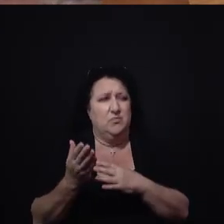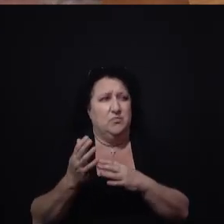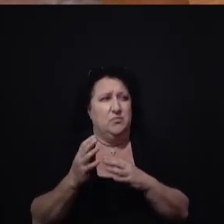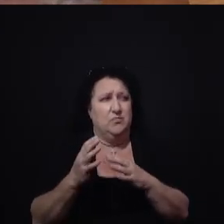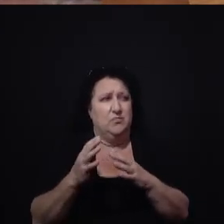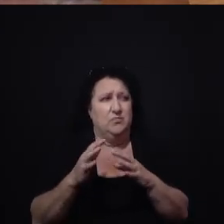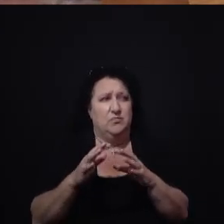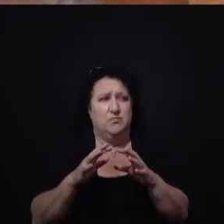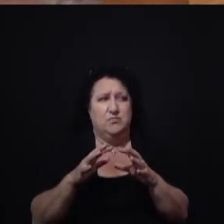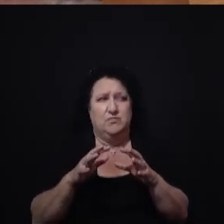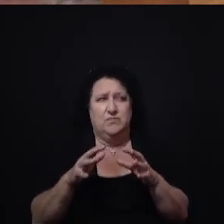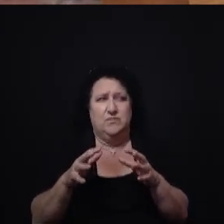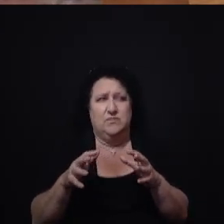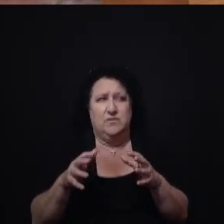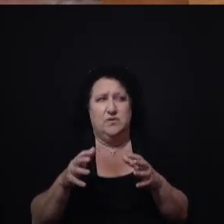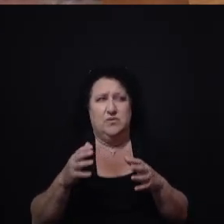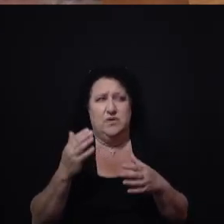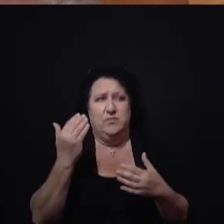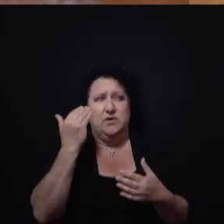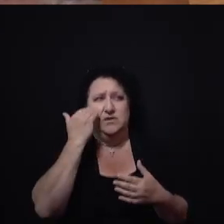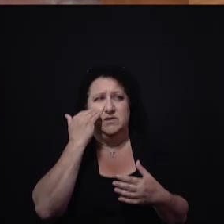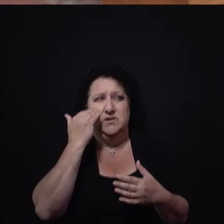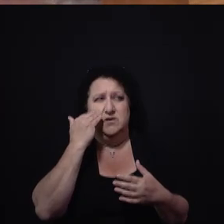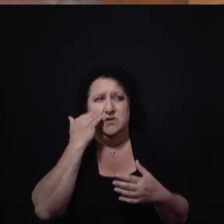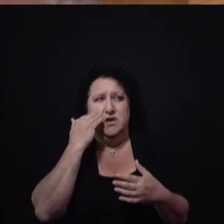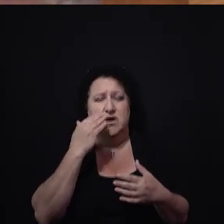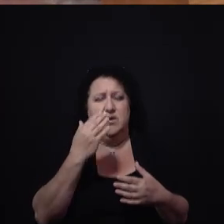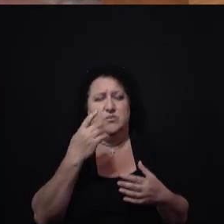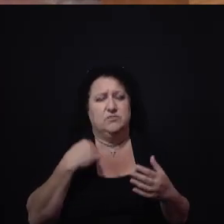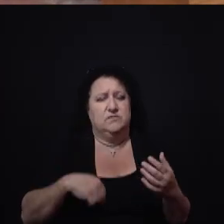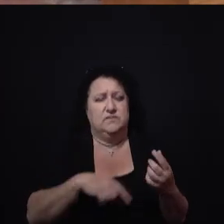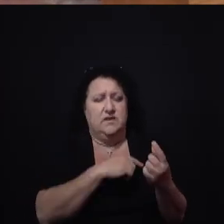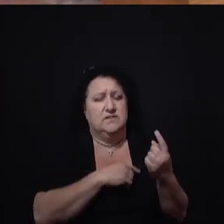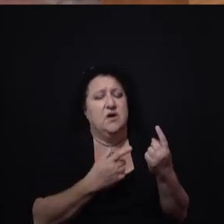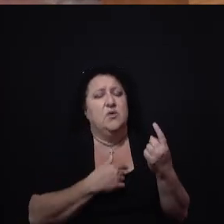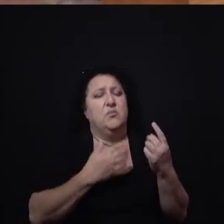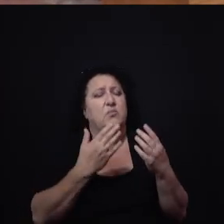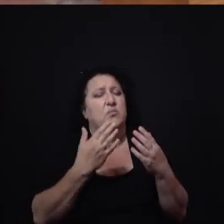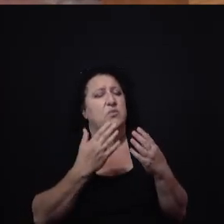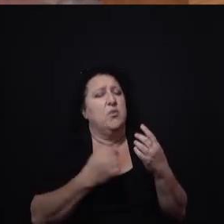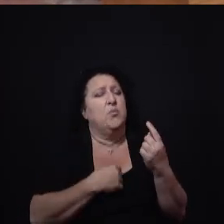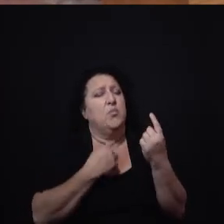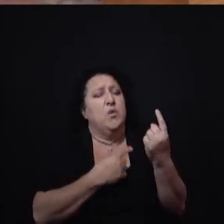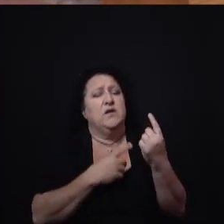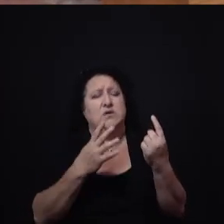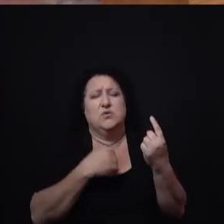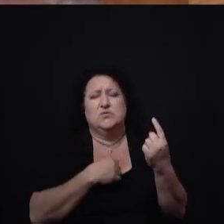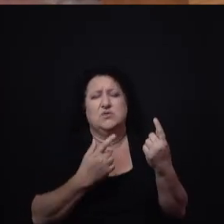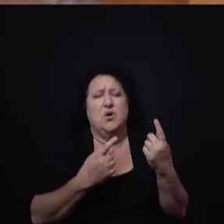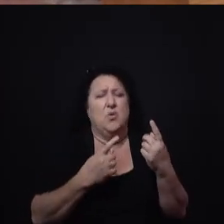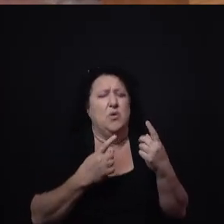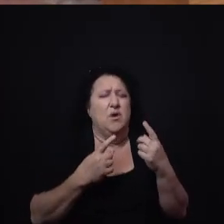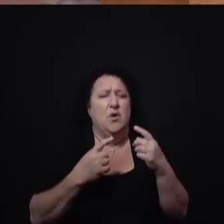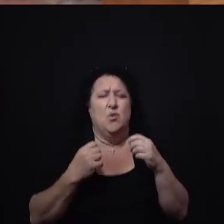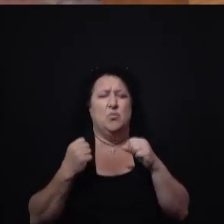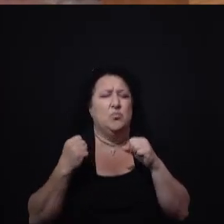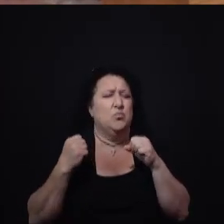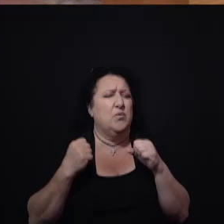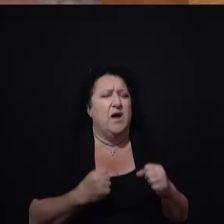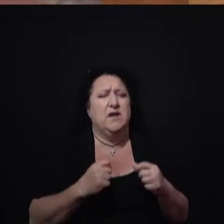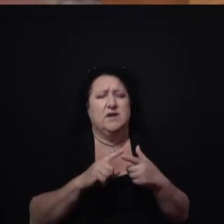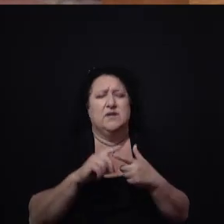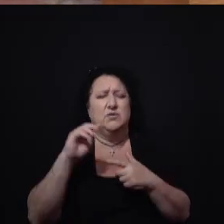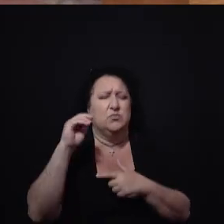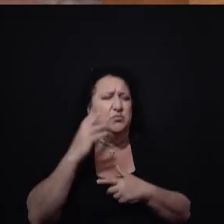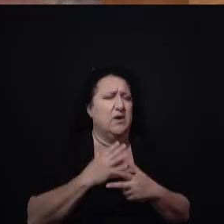and we may love you because you have first so radically, graciously, sacrificially, and fully